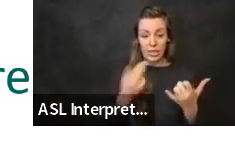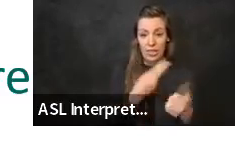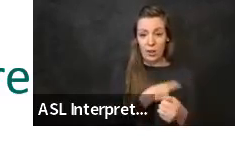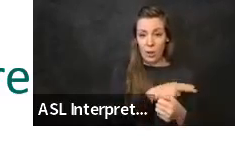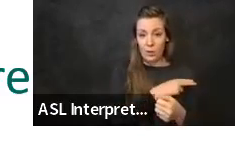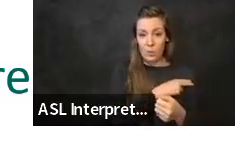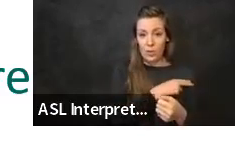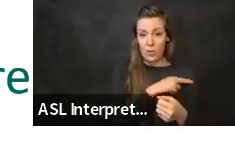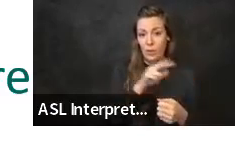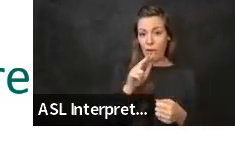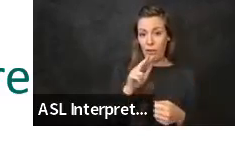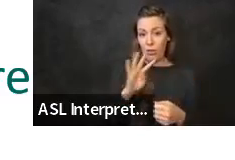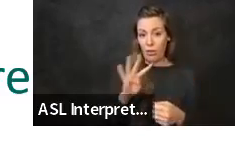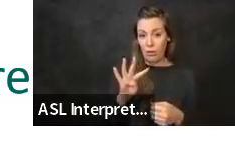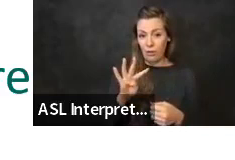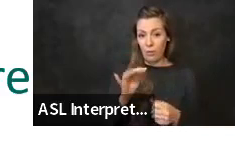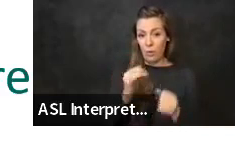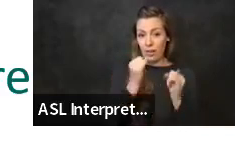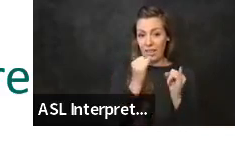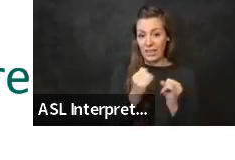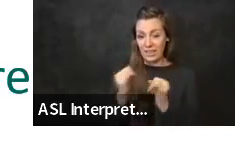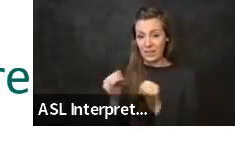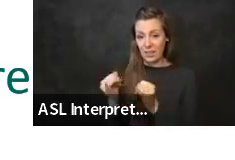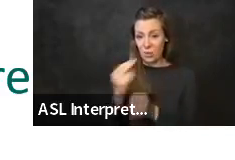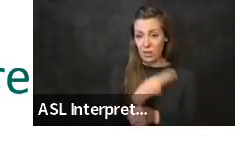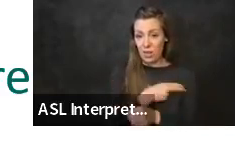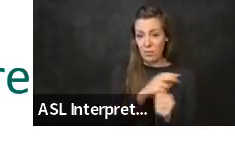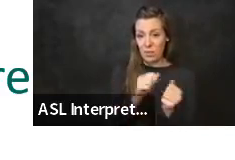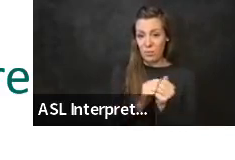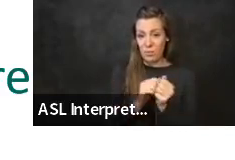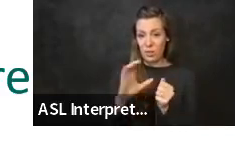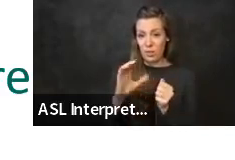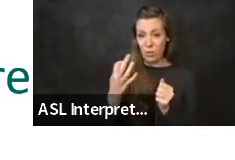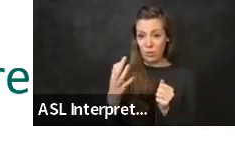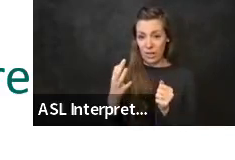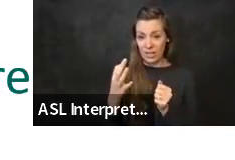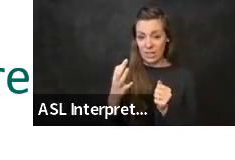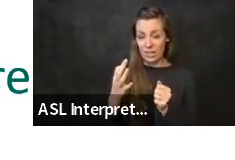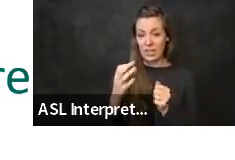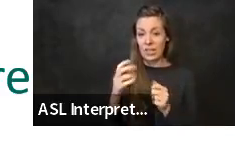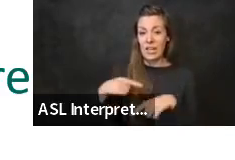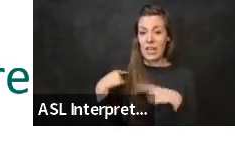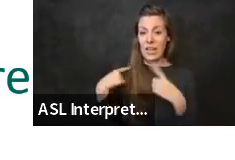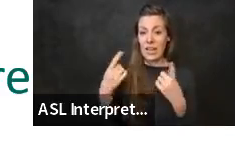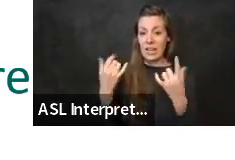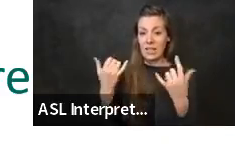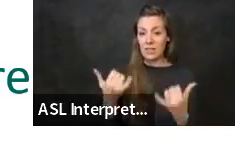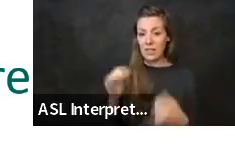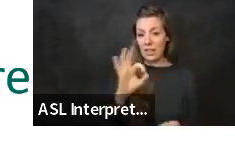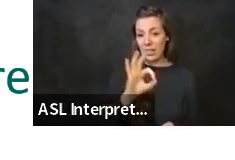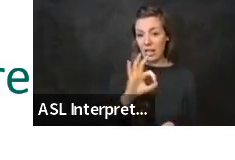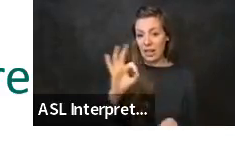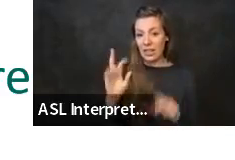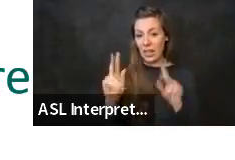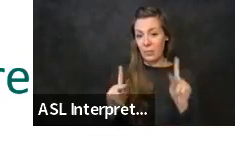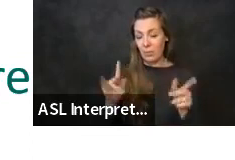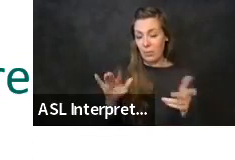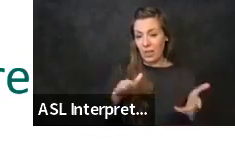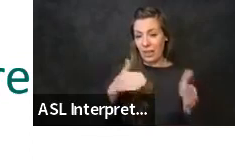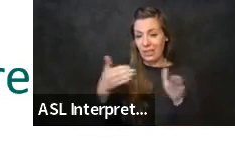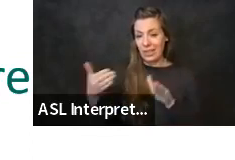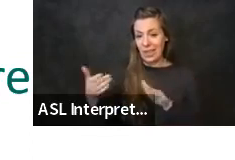at 34 individuals hospitalized with COVID-19. And as of today, 99 people have passed away